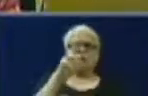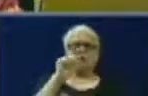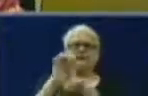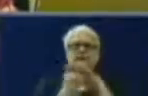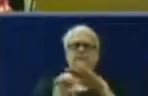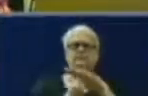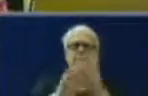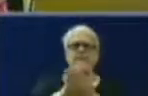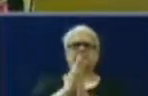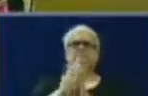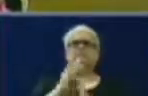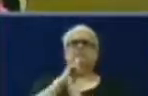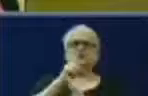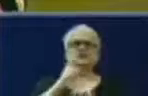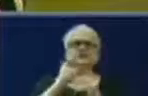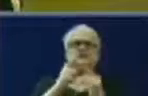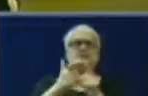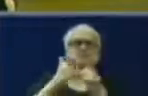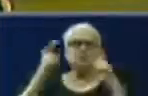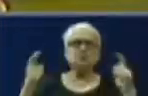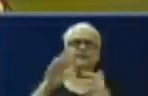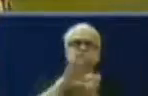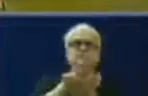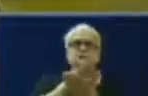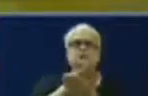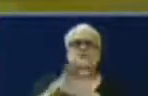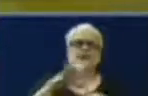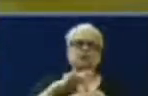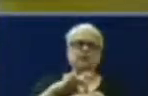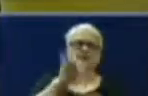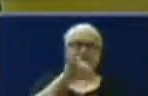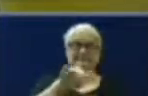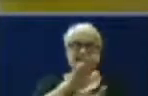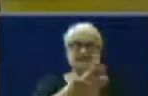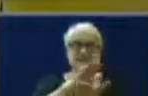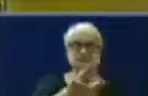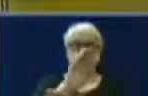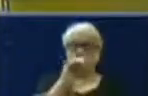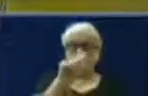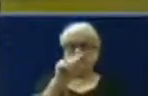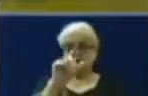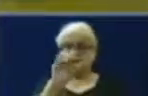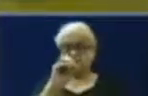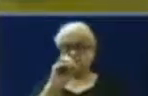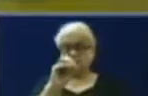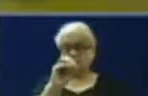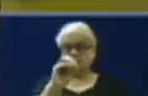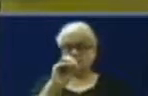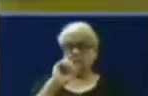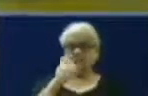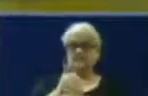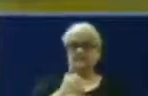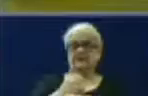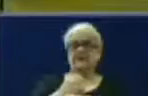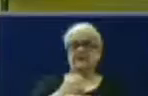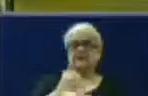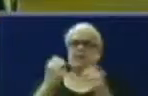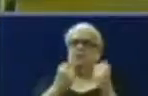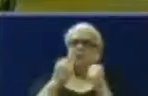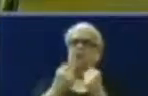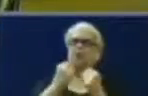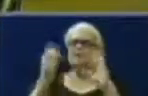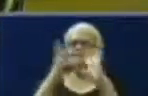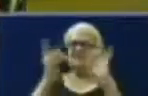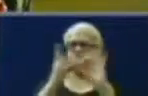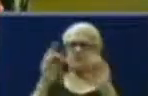earth, just like the marquee on the school's front lawn says. That school motto, which Mr. Tyree established, was a bold statement to the